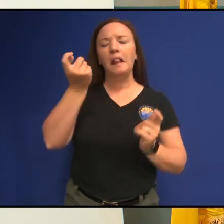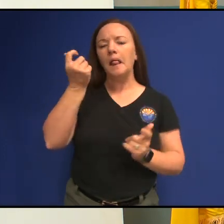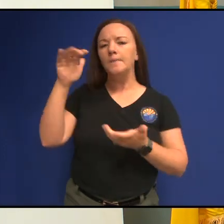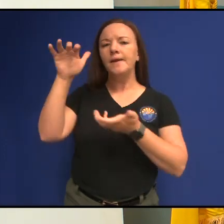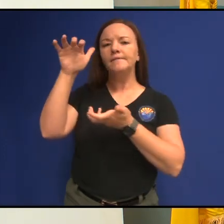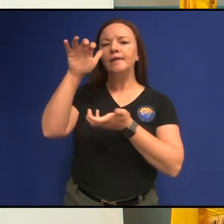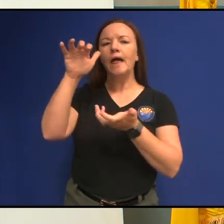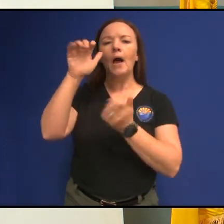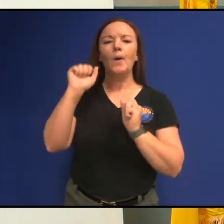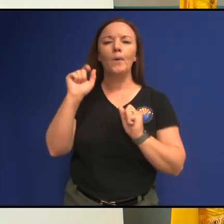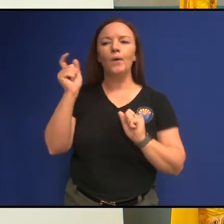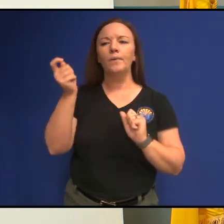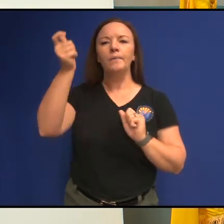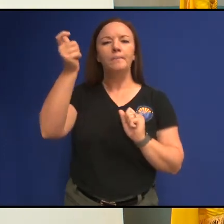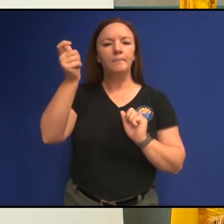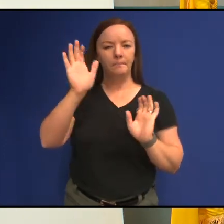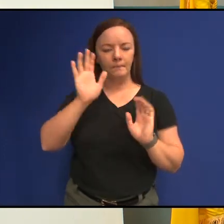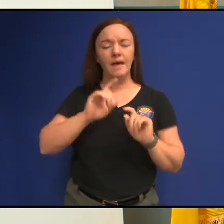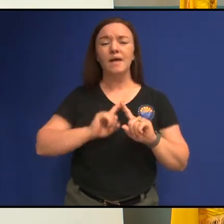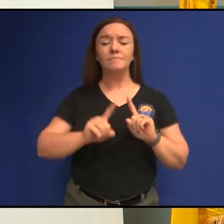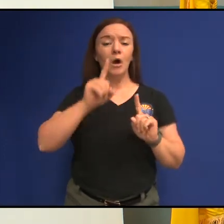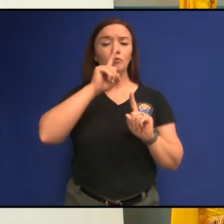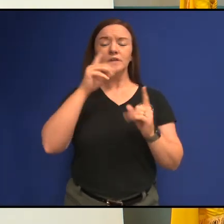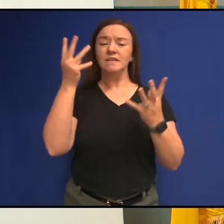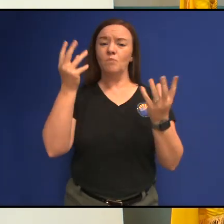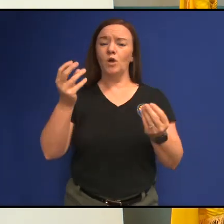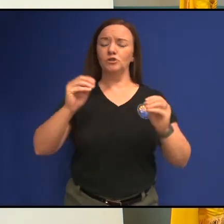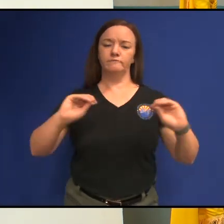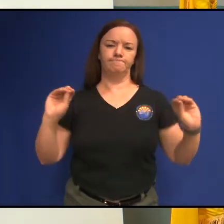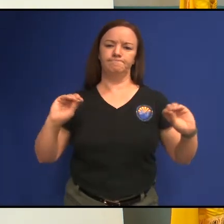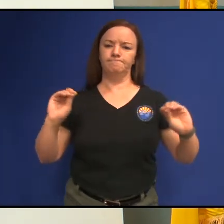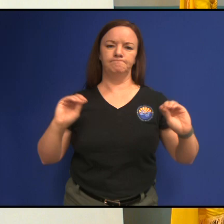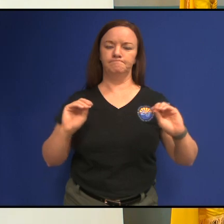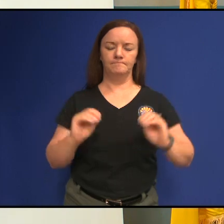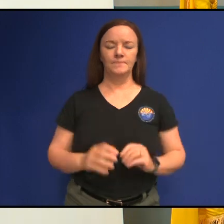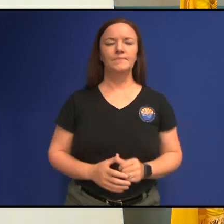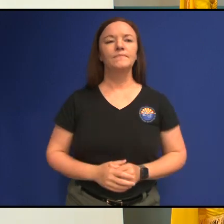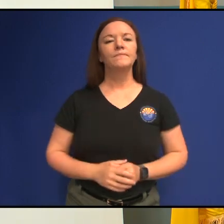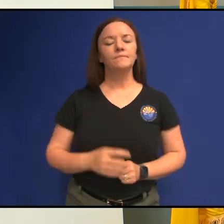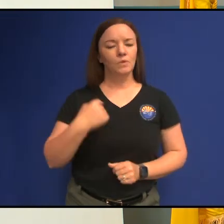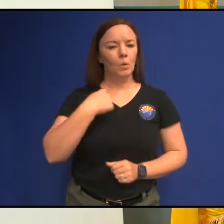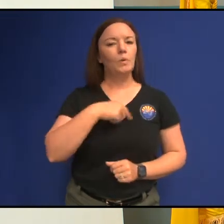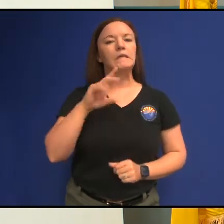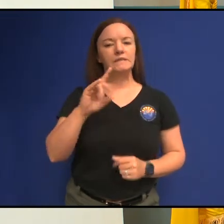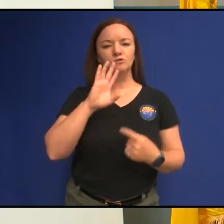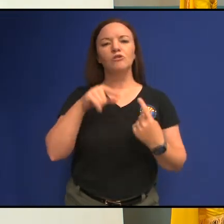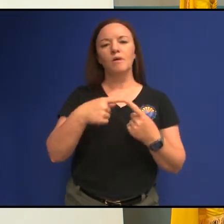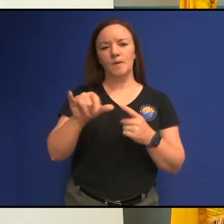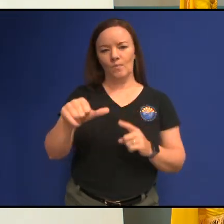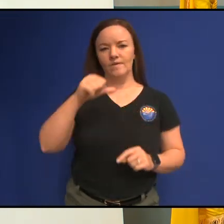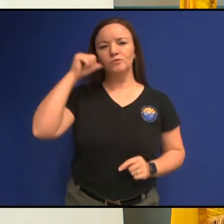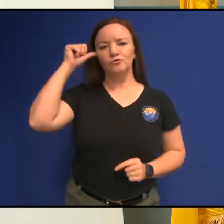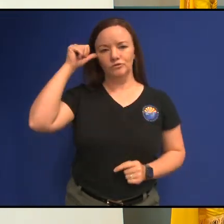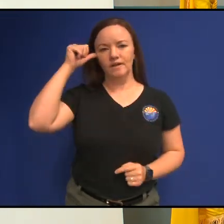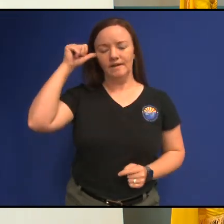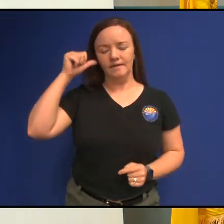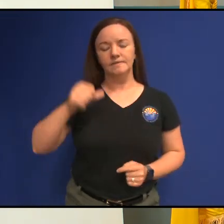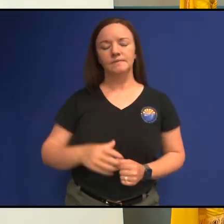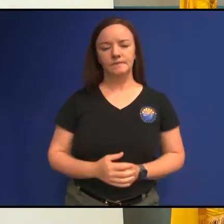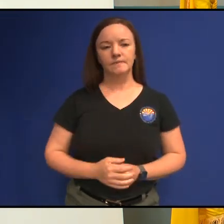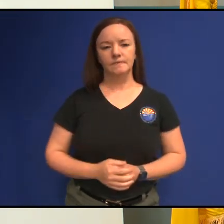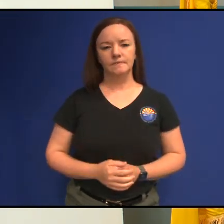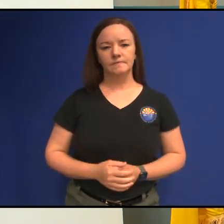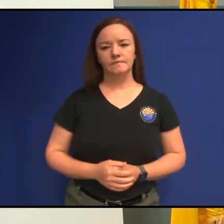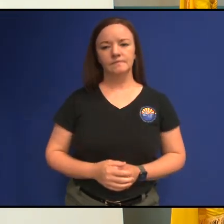that popped up here, but really not a lot of moisture as we head back to the west. And we talked about this yesterday, of that moisture that was pushed out